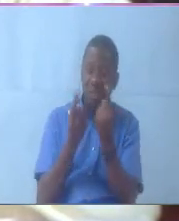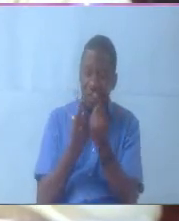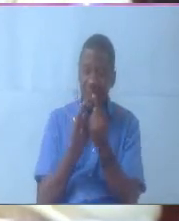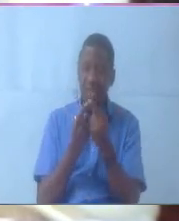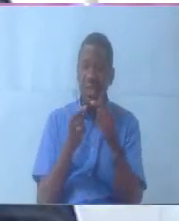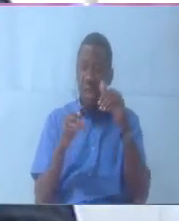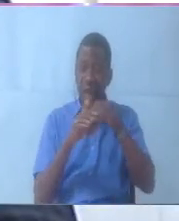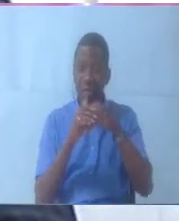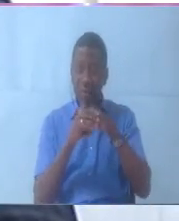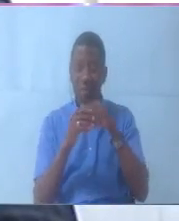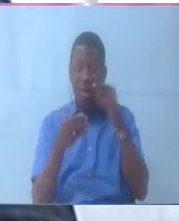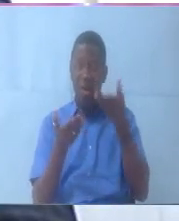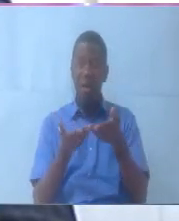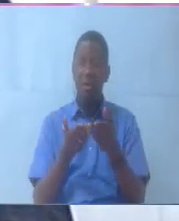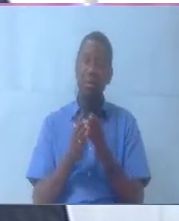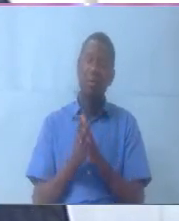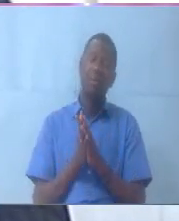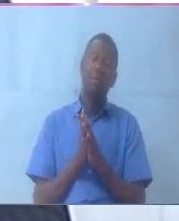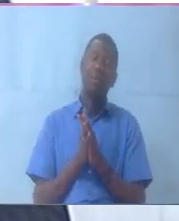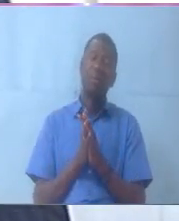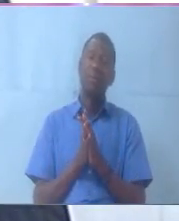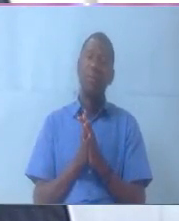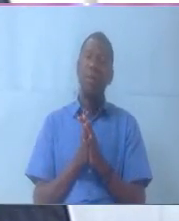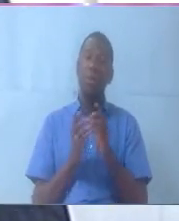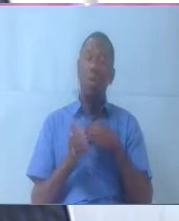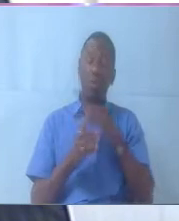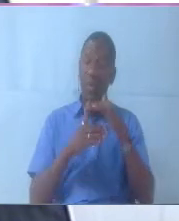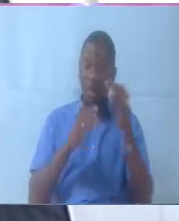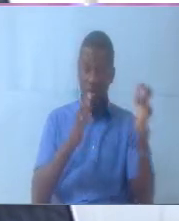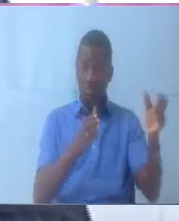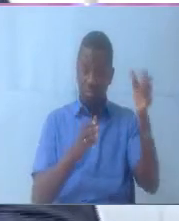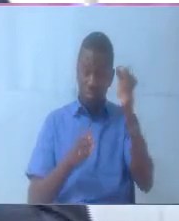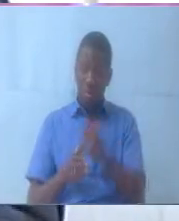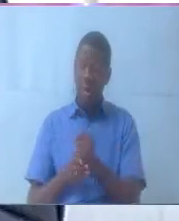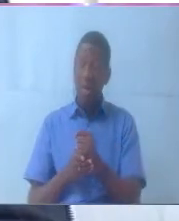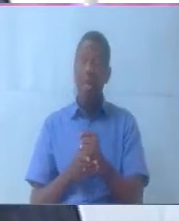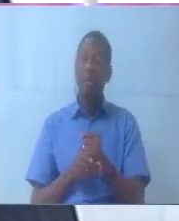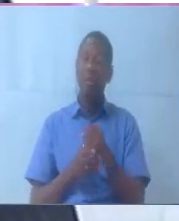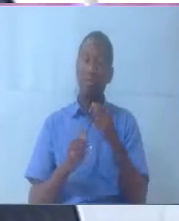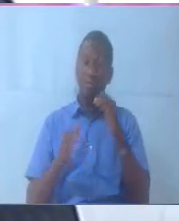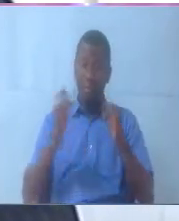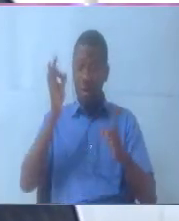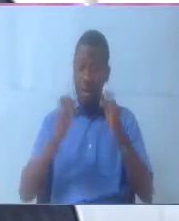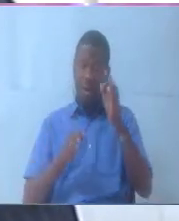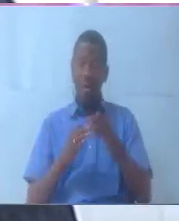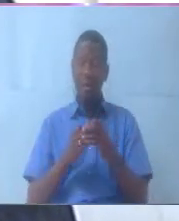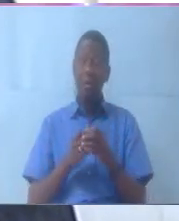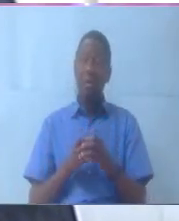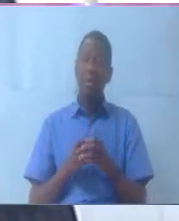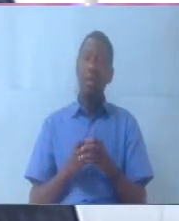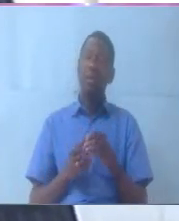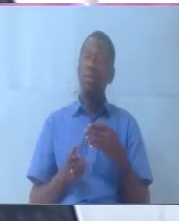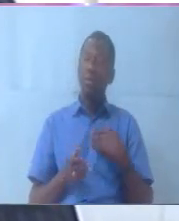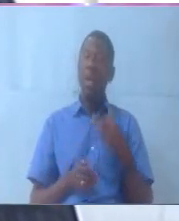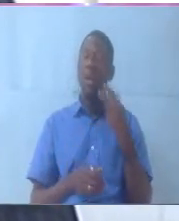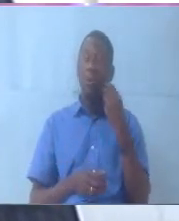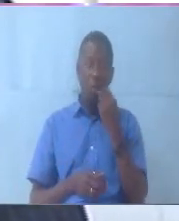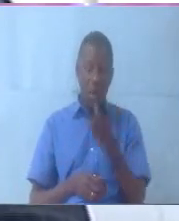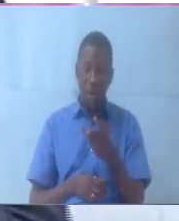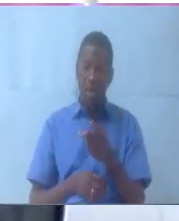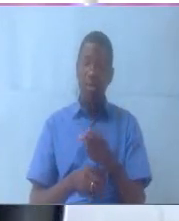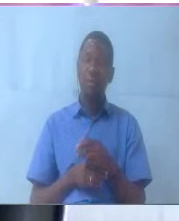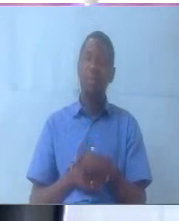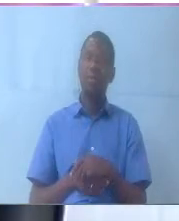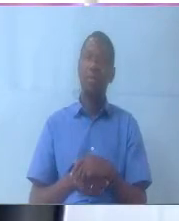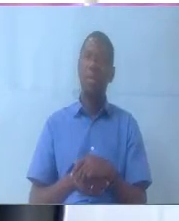koluti kangolu kalamiro lu menu fotama When they were arranged, hani fo wati jumalo ye londi they kito accept nyati the charge, hani fo ye tumi menula